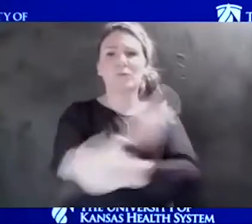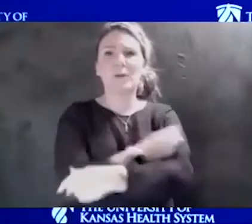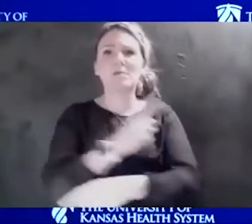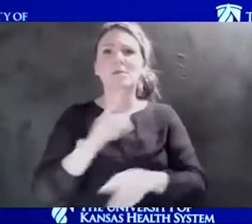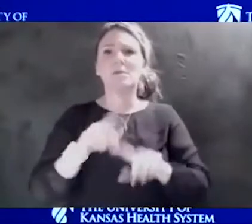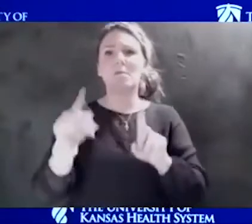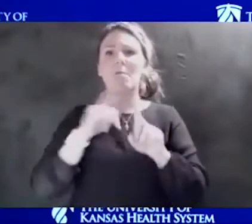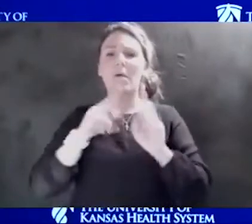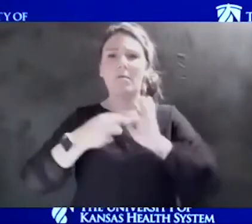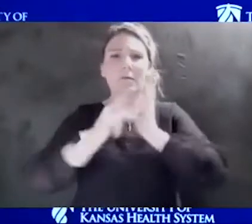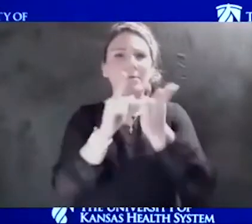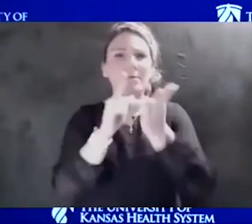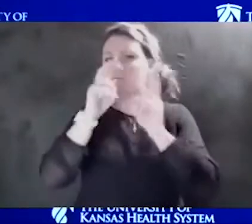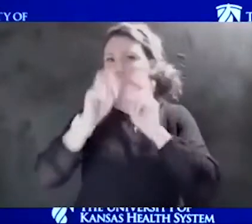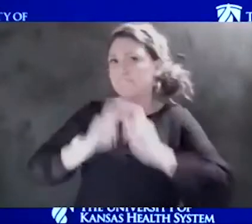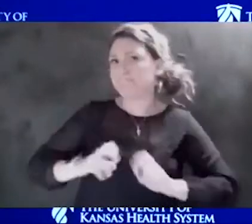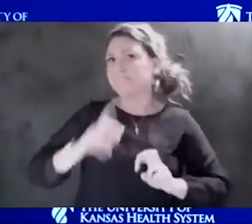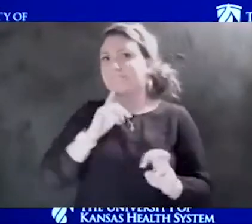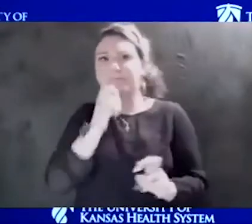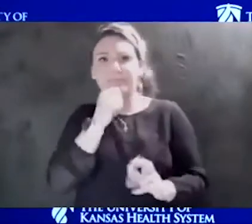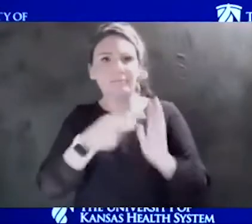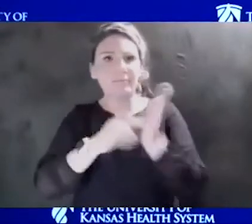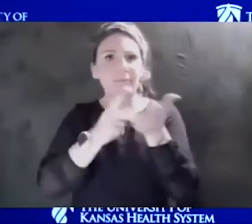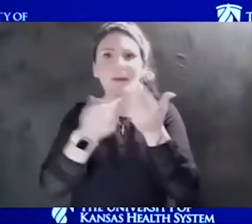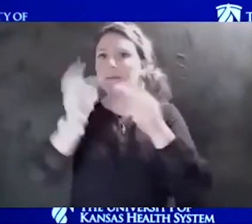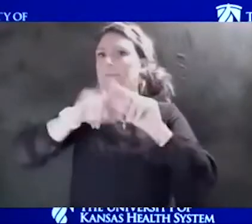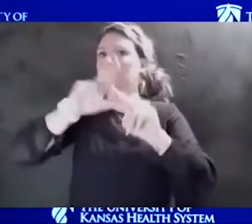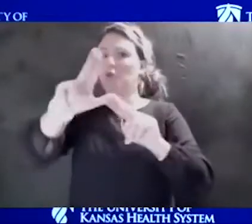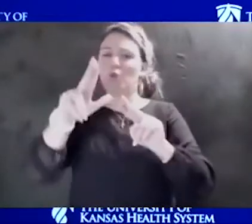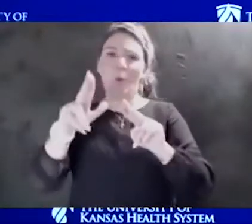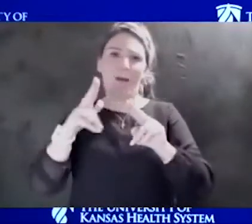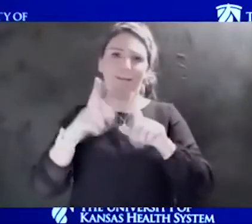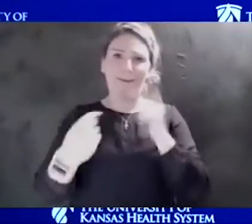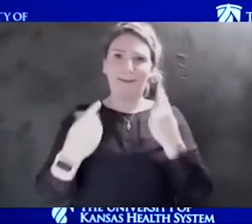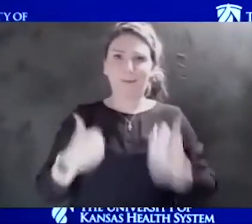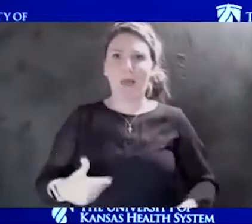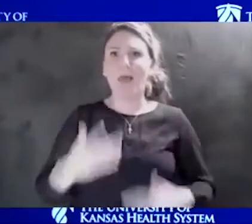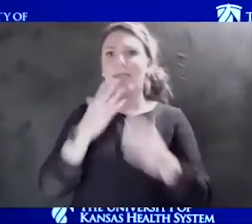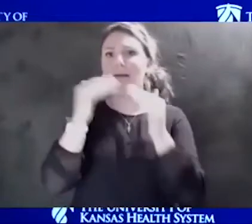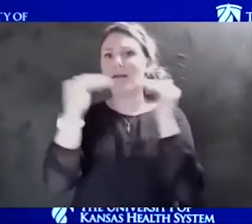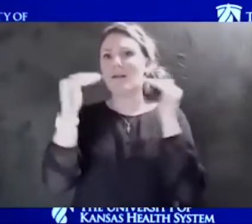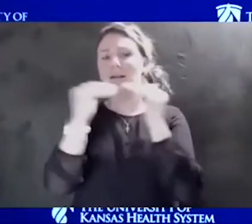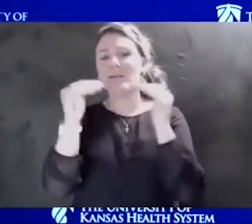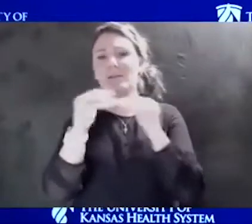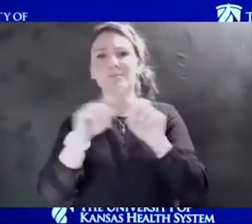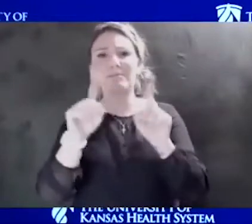mean it's increasing your antibody levels. Again, we know natural immunity. We know that your